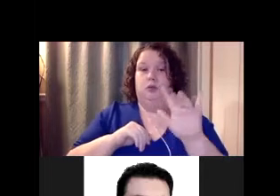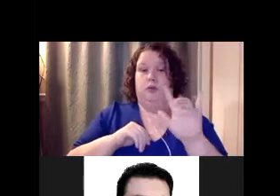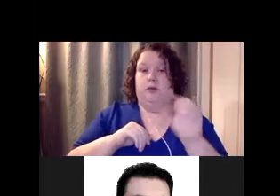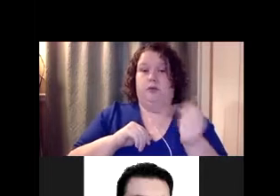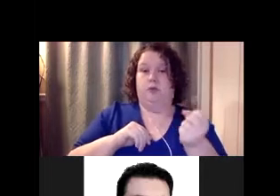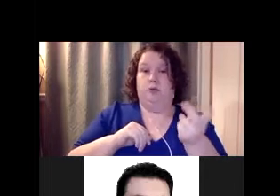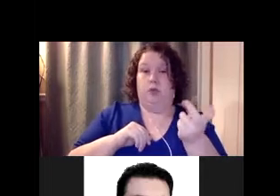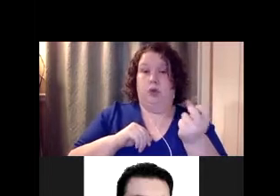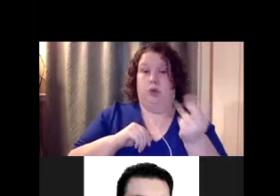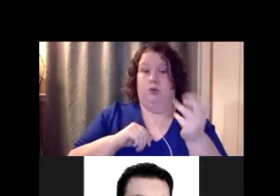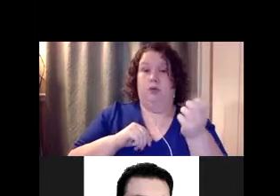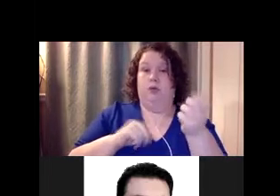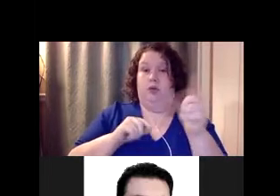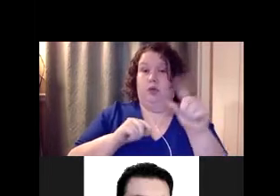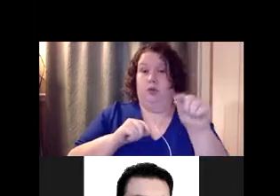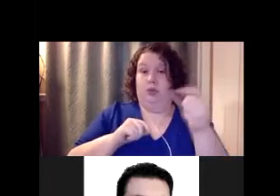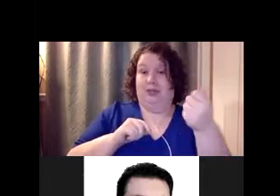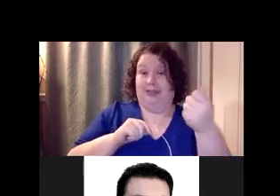to about